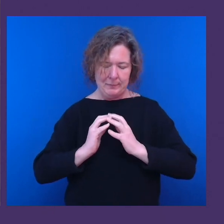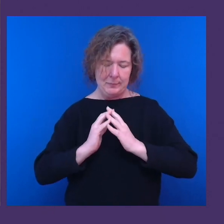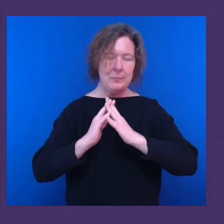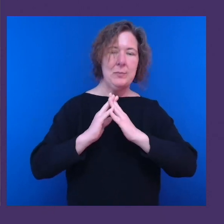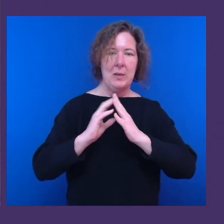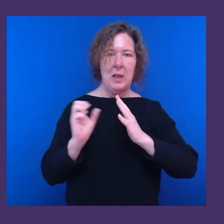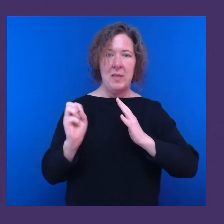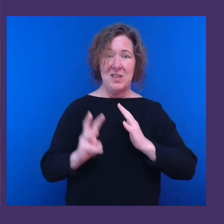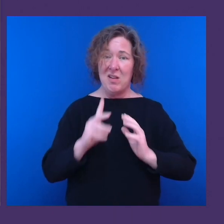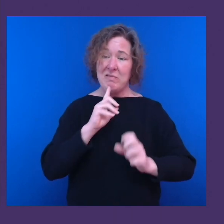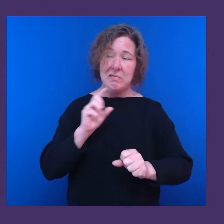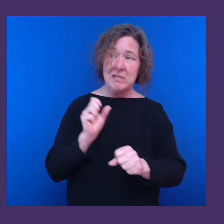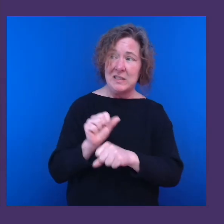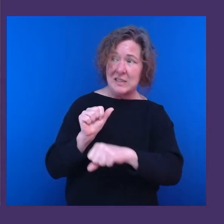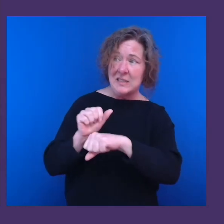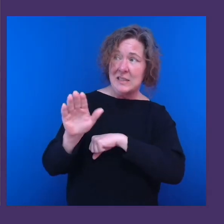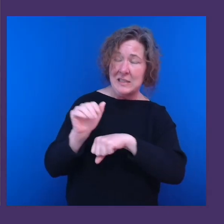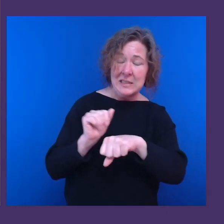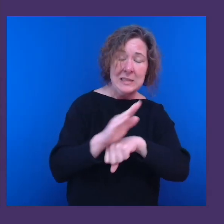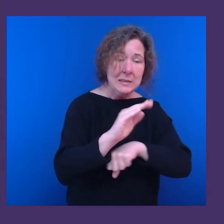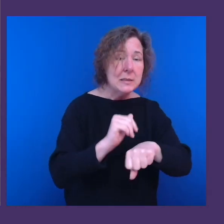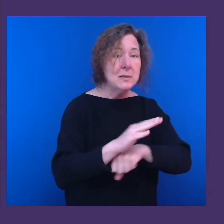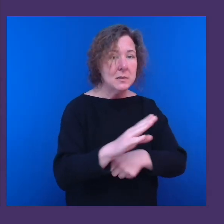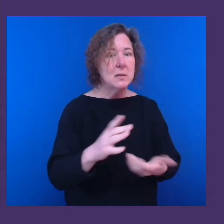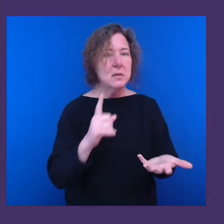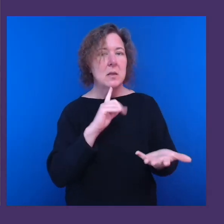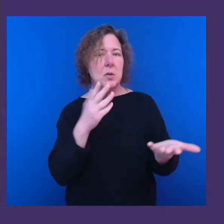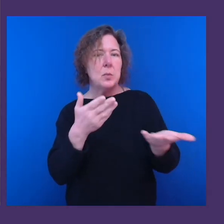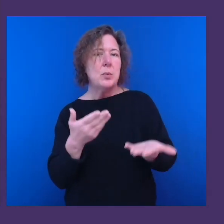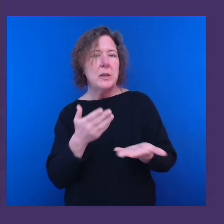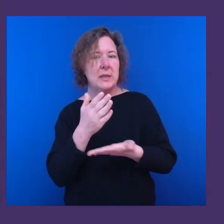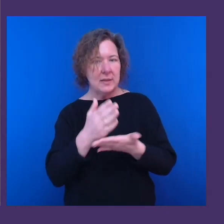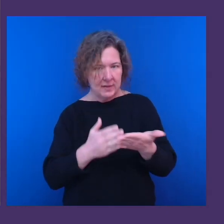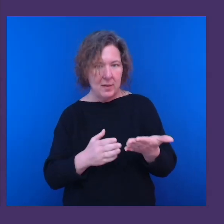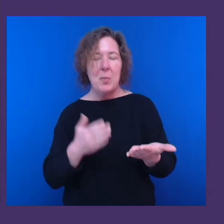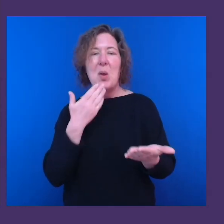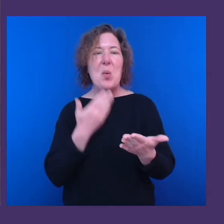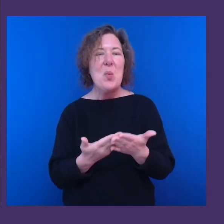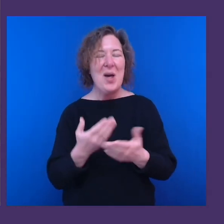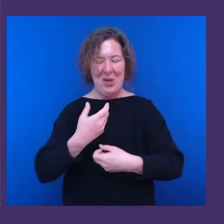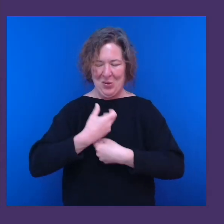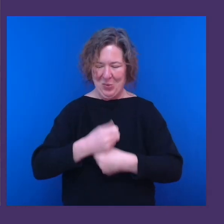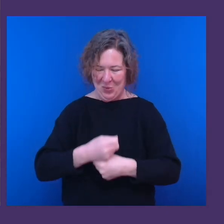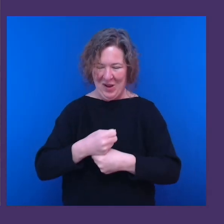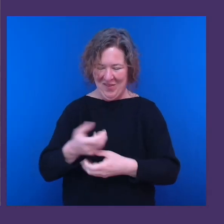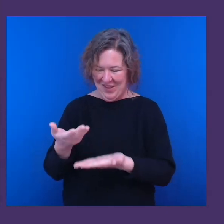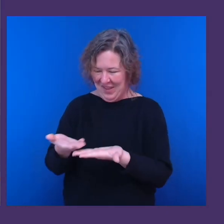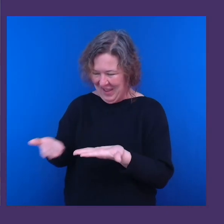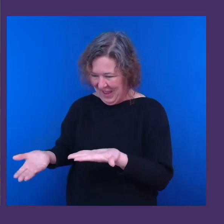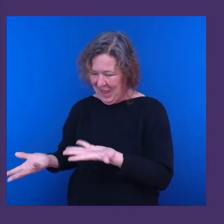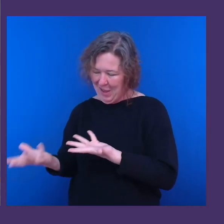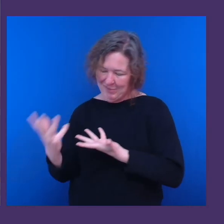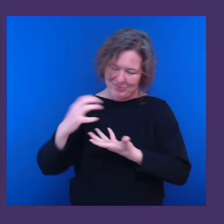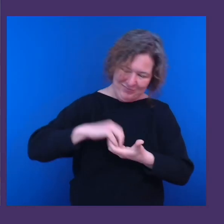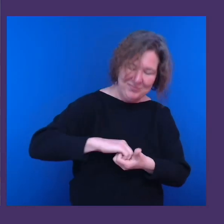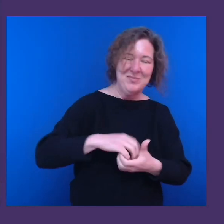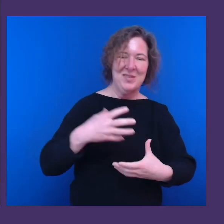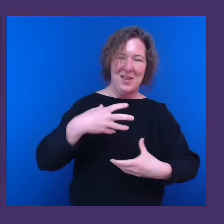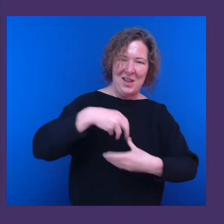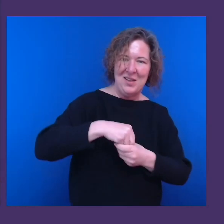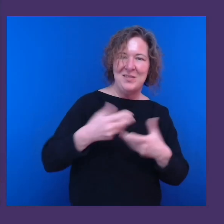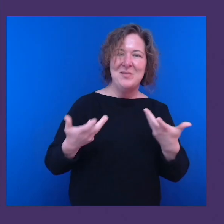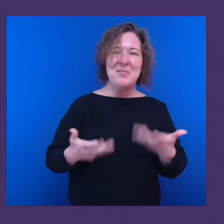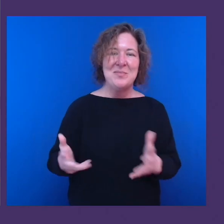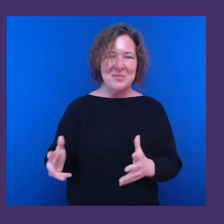shipping. So it brings some of those well-crafted properties along with it as a component. One thing we did